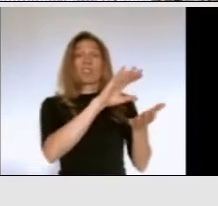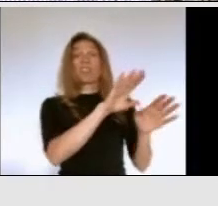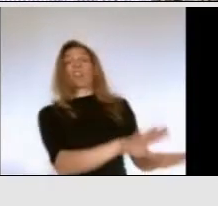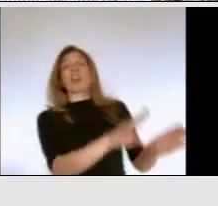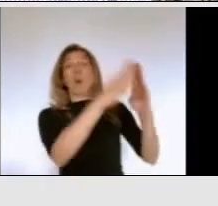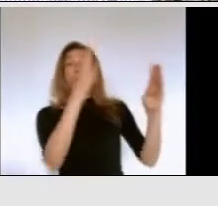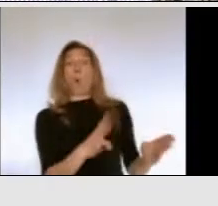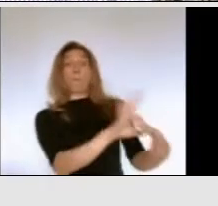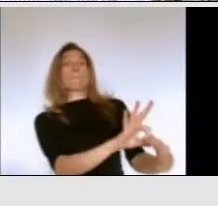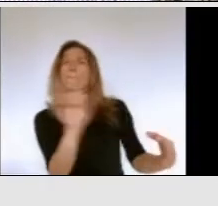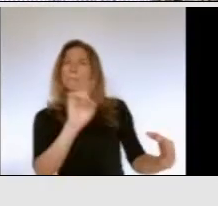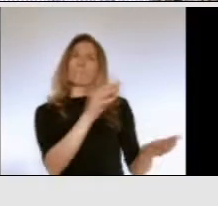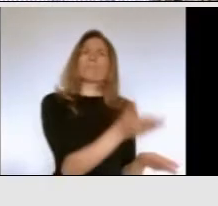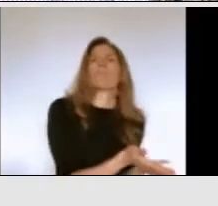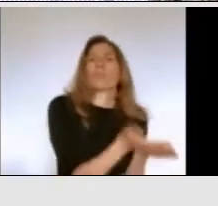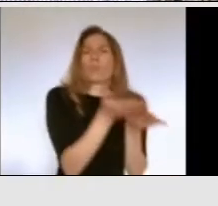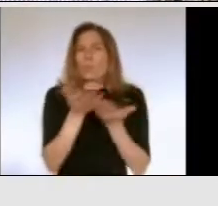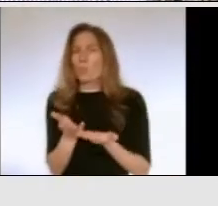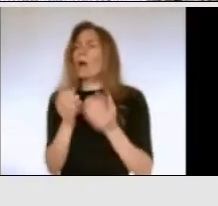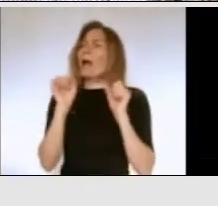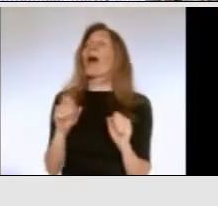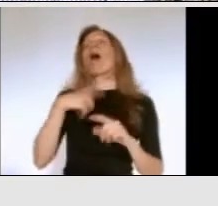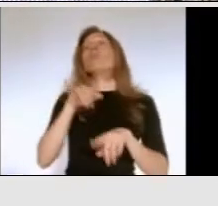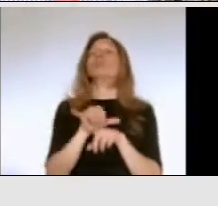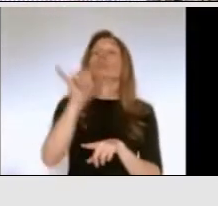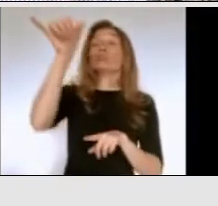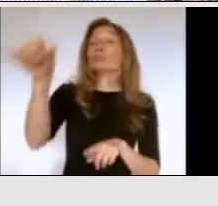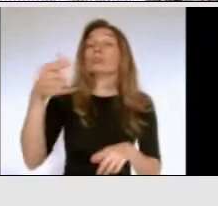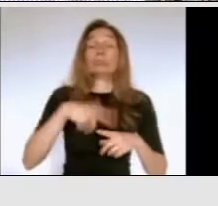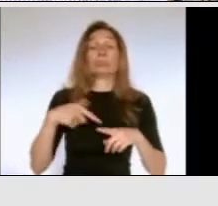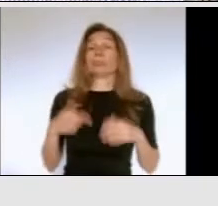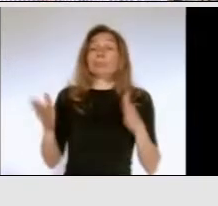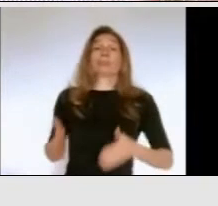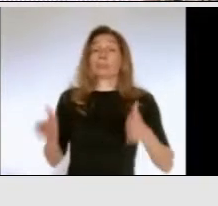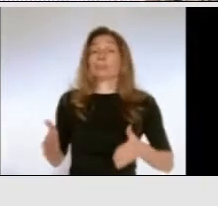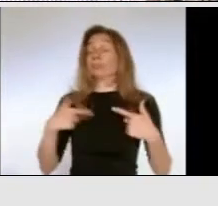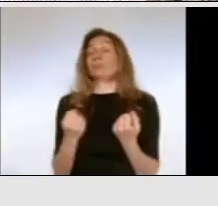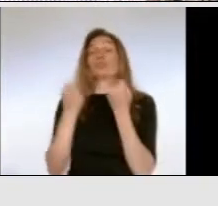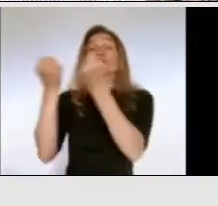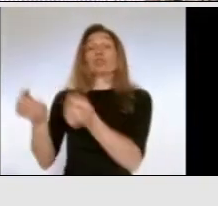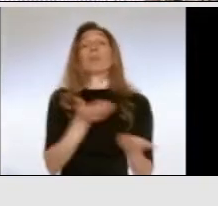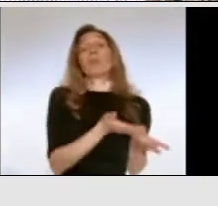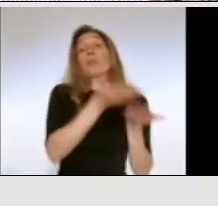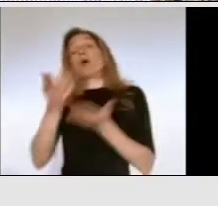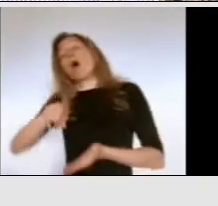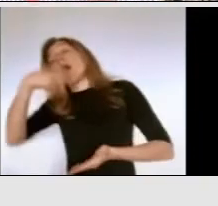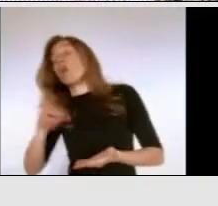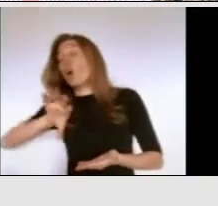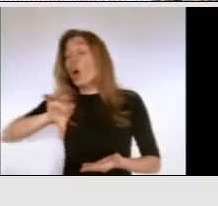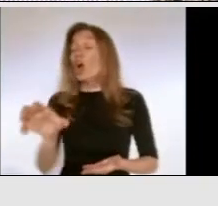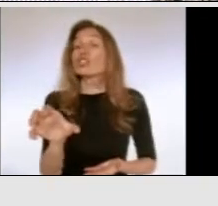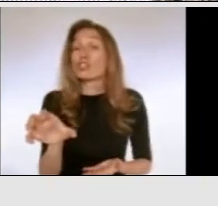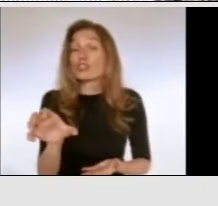some of your medical and health needs. So it's not like when you travel, you leave those all behind somewhere. They're